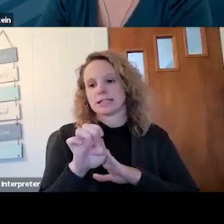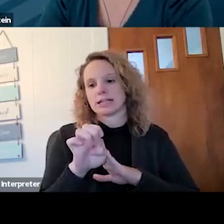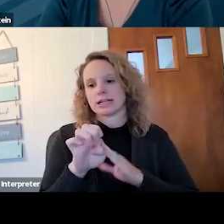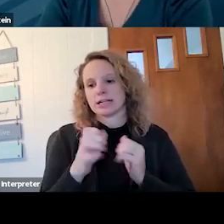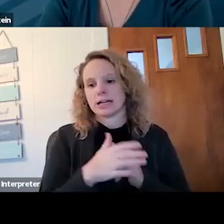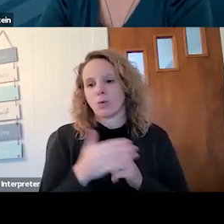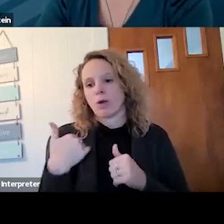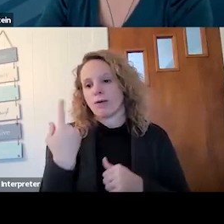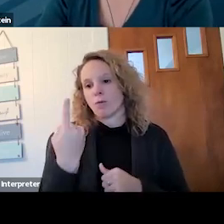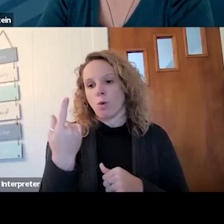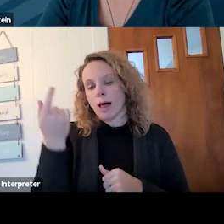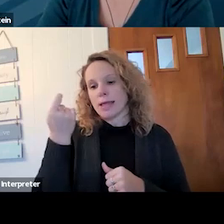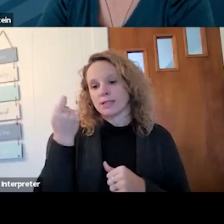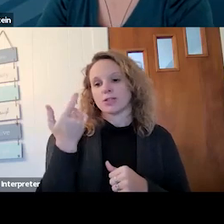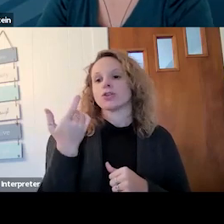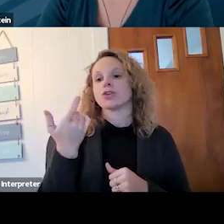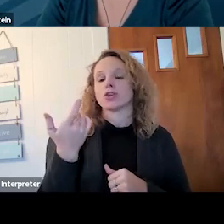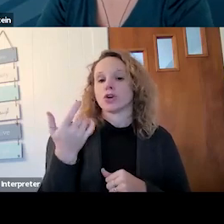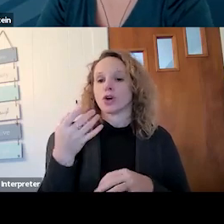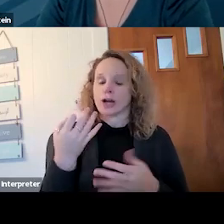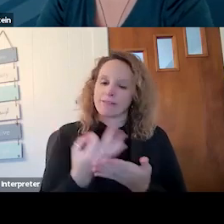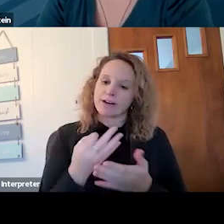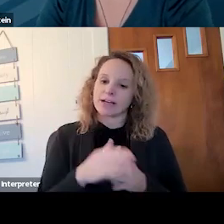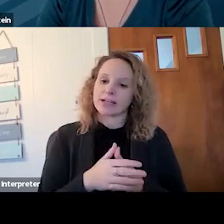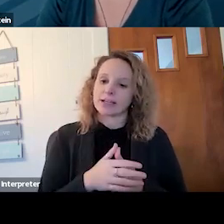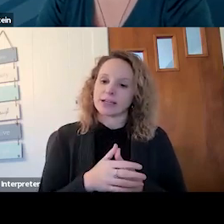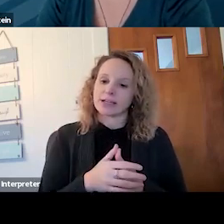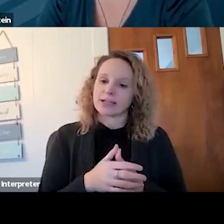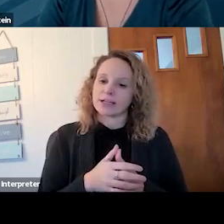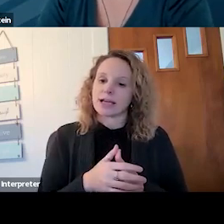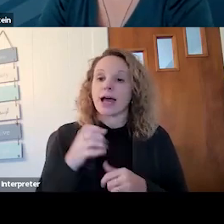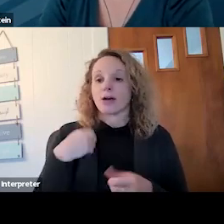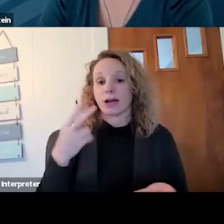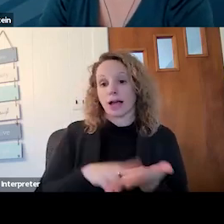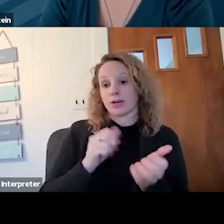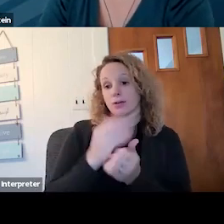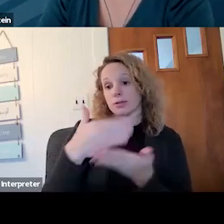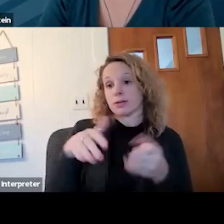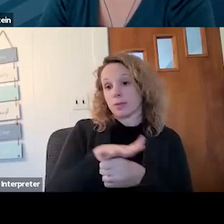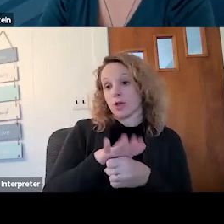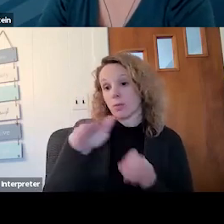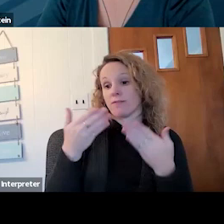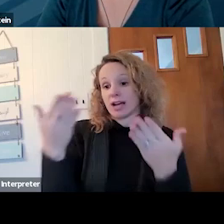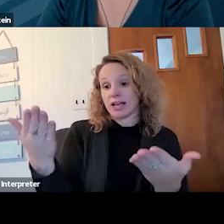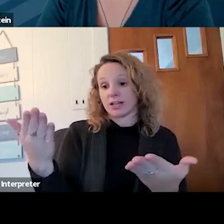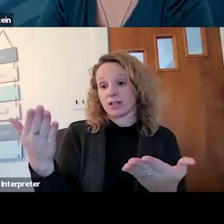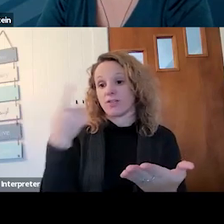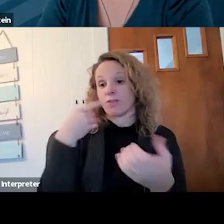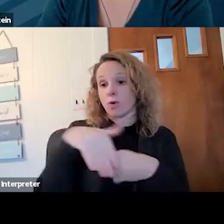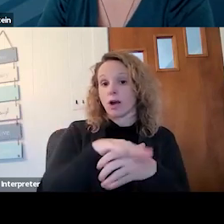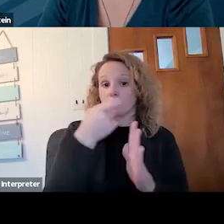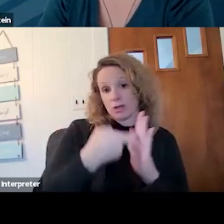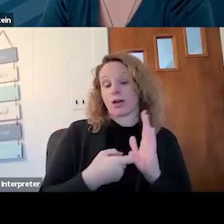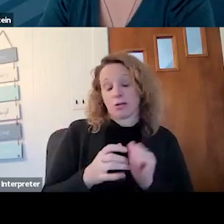grant funded, which is our trauma therapy. And with that, we will able to contract with some of the local providers to cover the